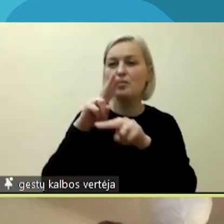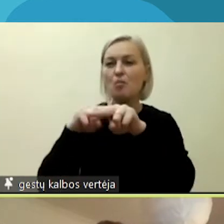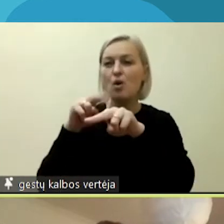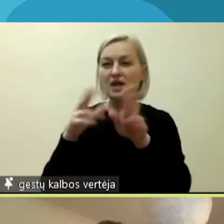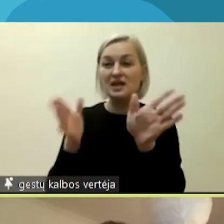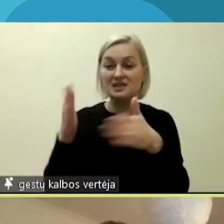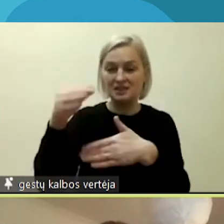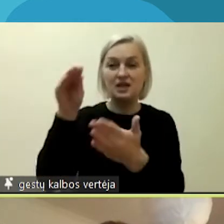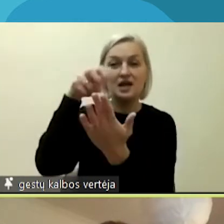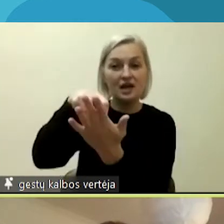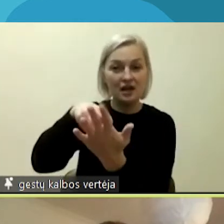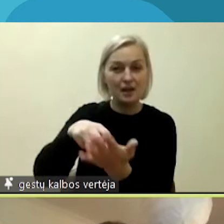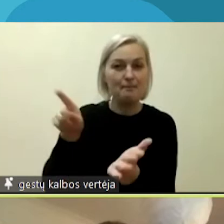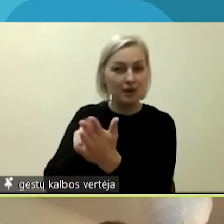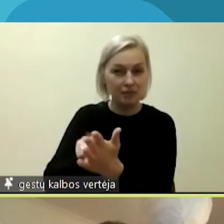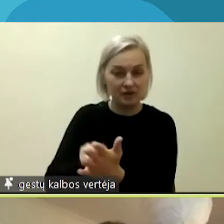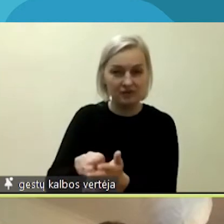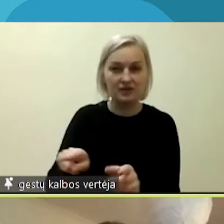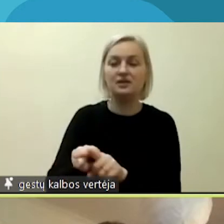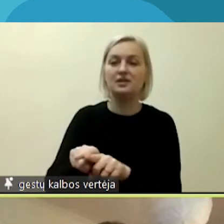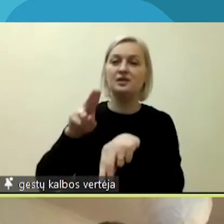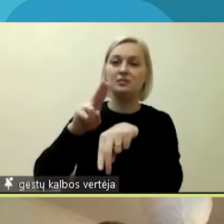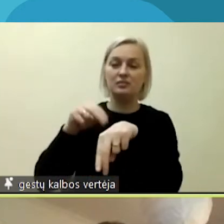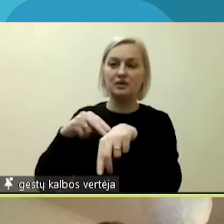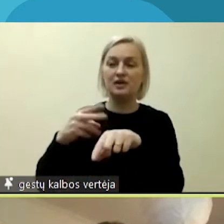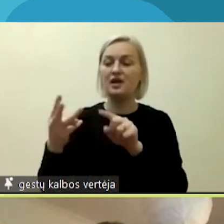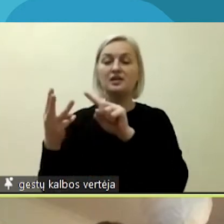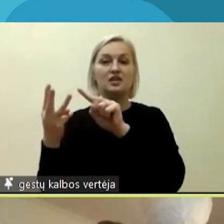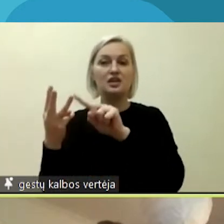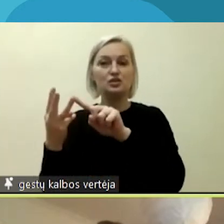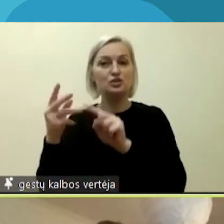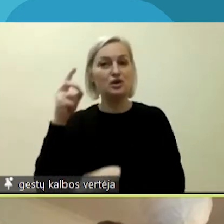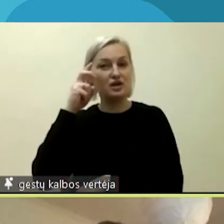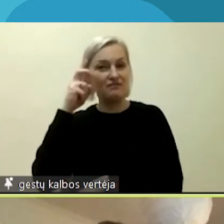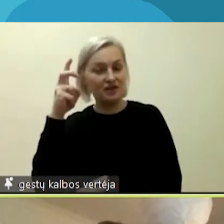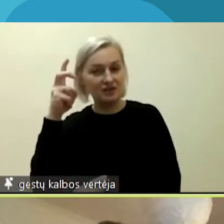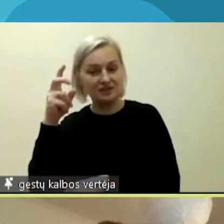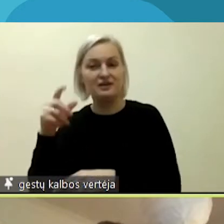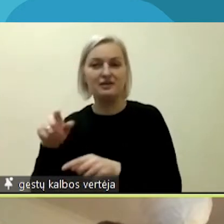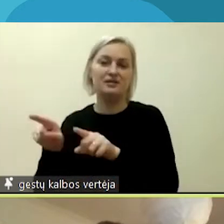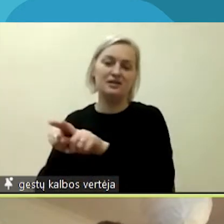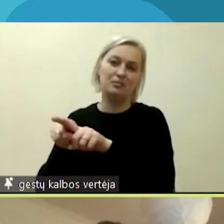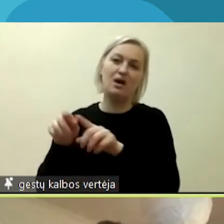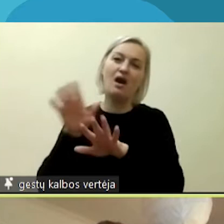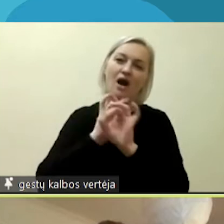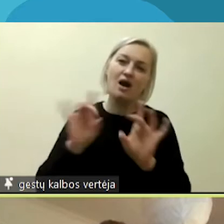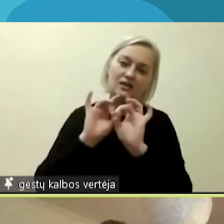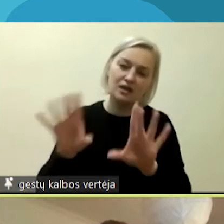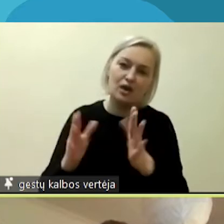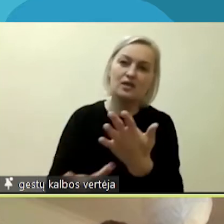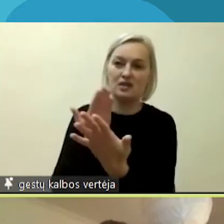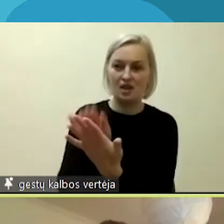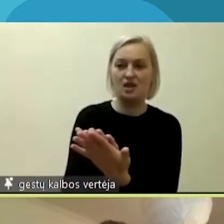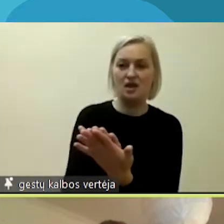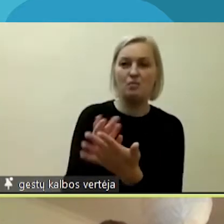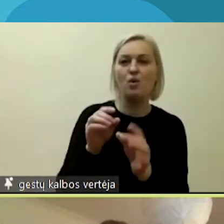tool, reporting convention with outside agencies, and there will soon be a police online hate crime